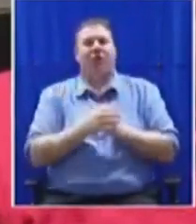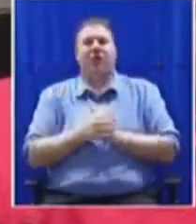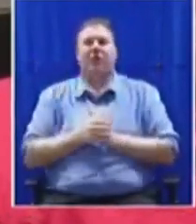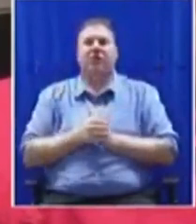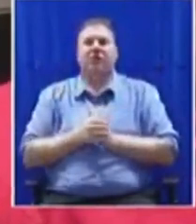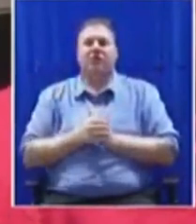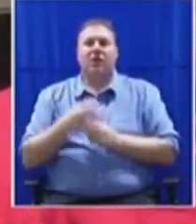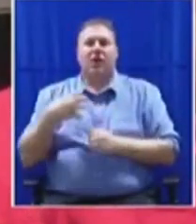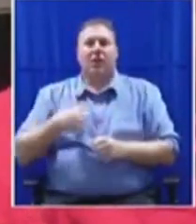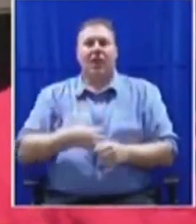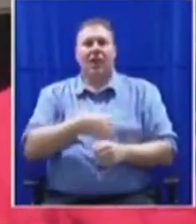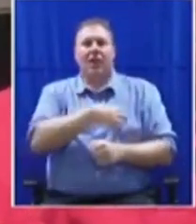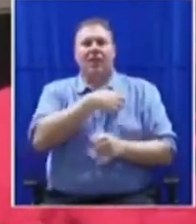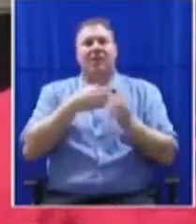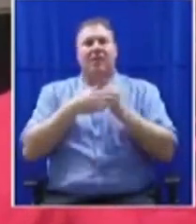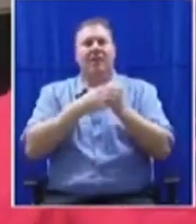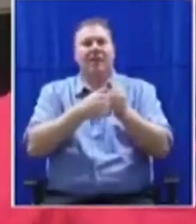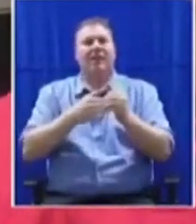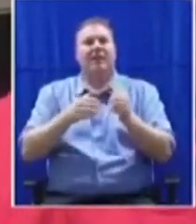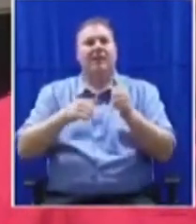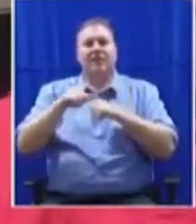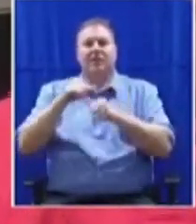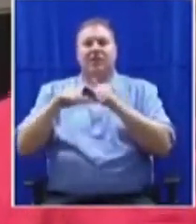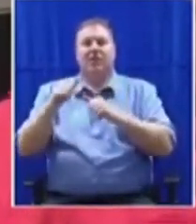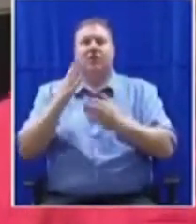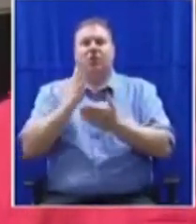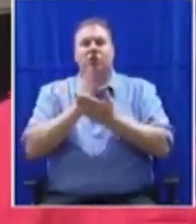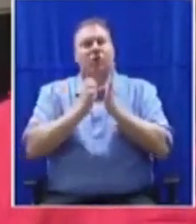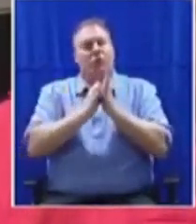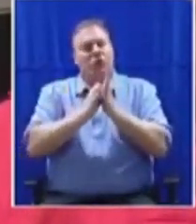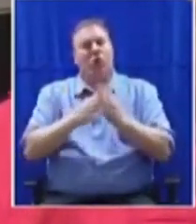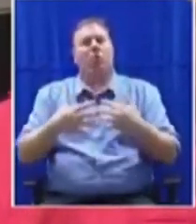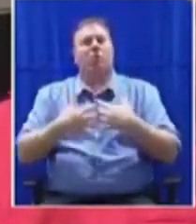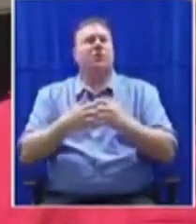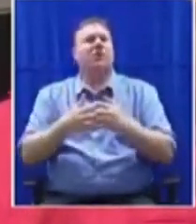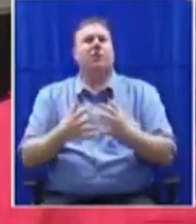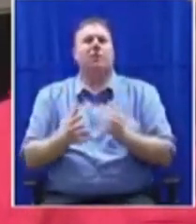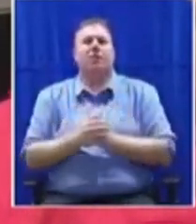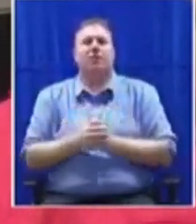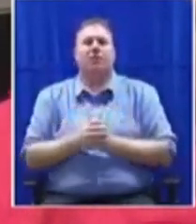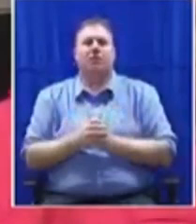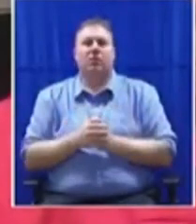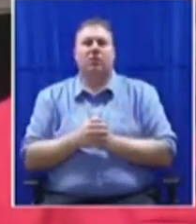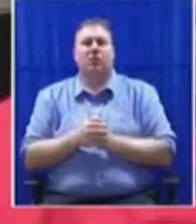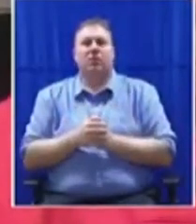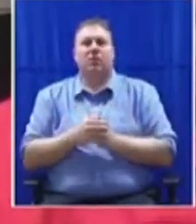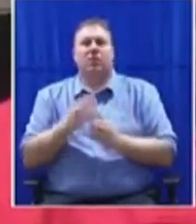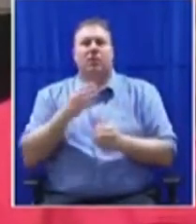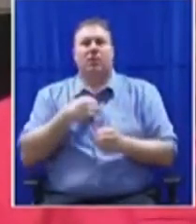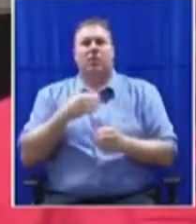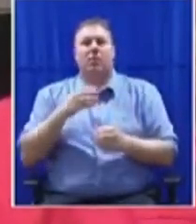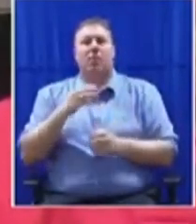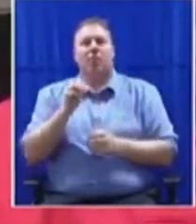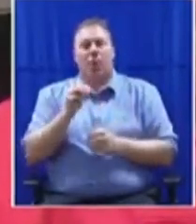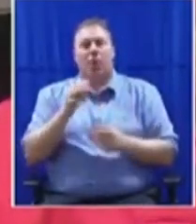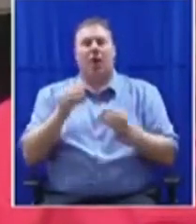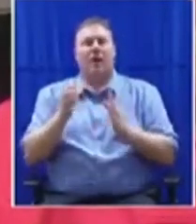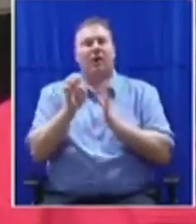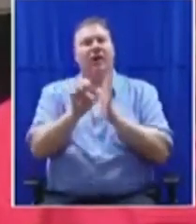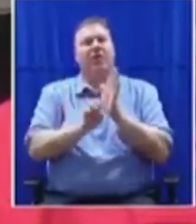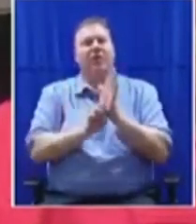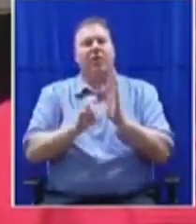The mayor is a leader of society and should lead by example and should be a personification of moral and ethical behavior.